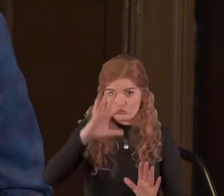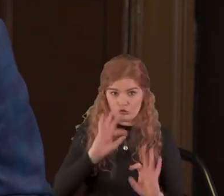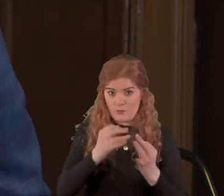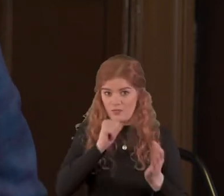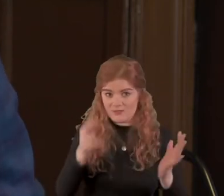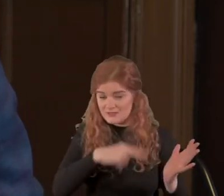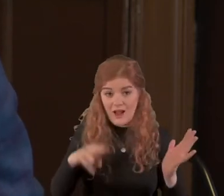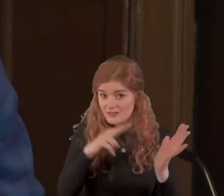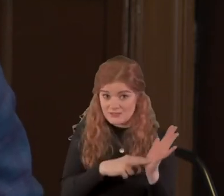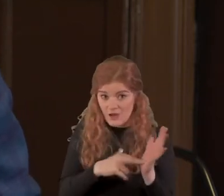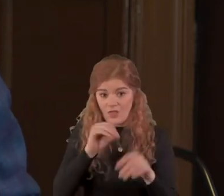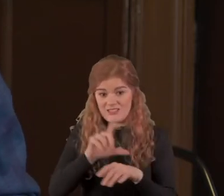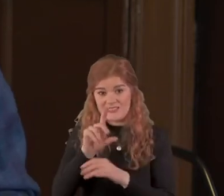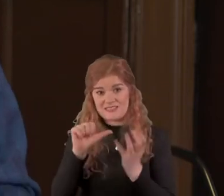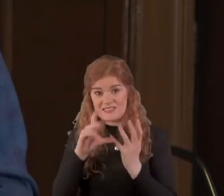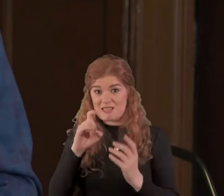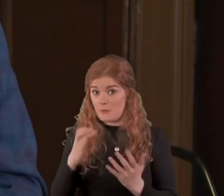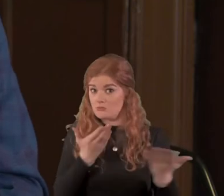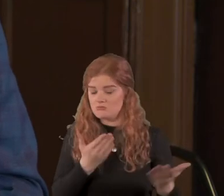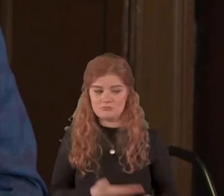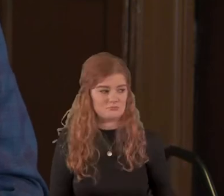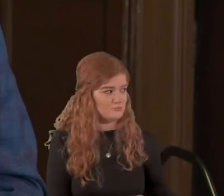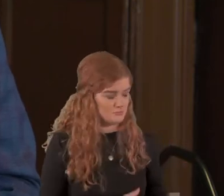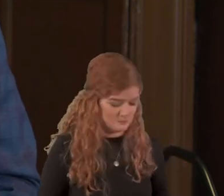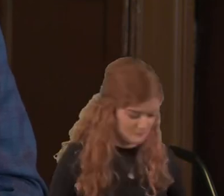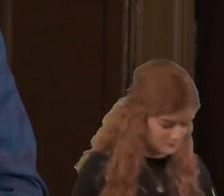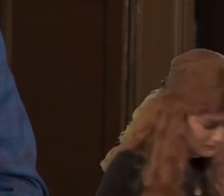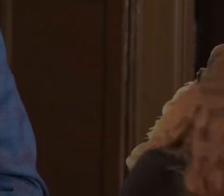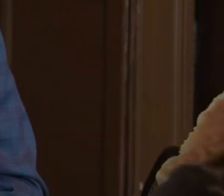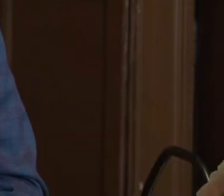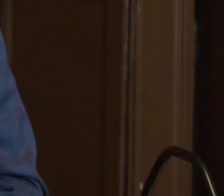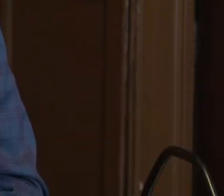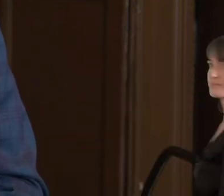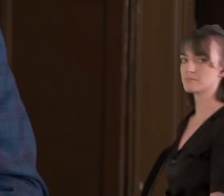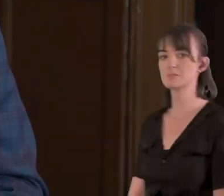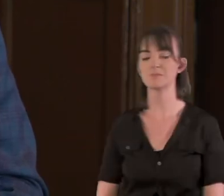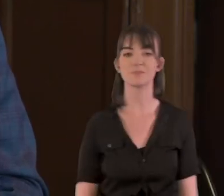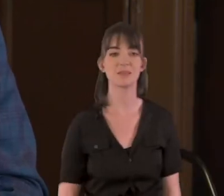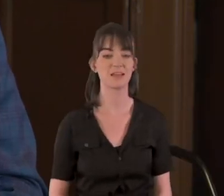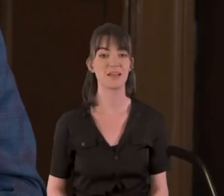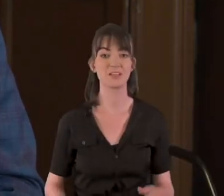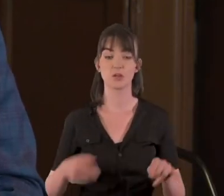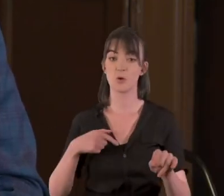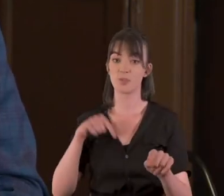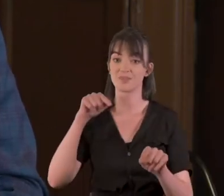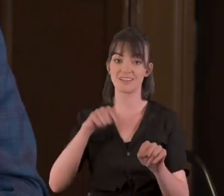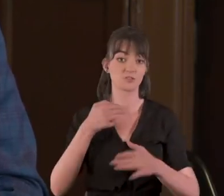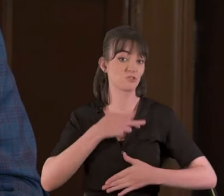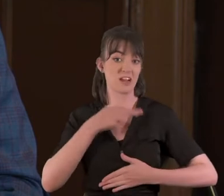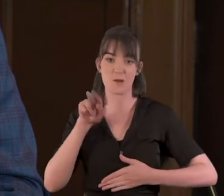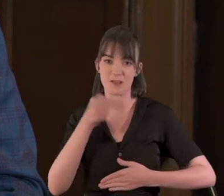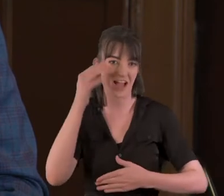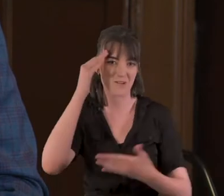signature on the 6th of December? I think you lead me to a speculation too far. I think what I would say